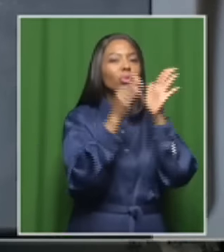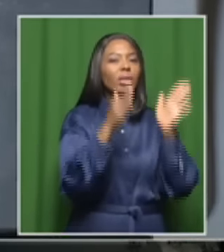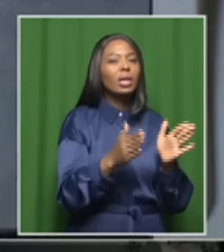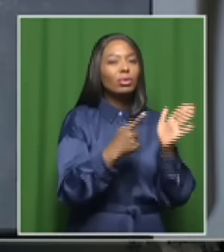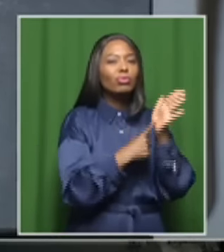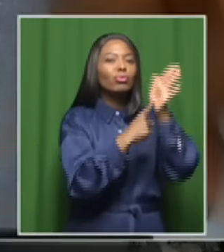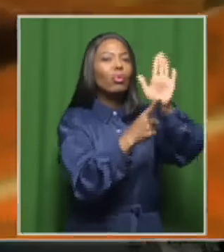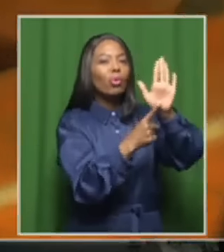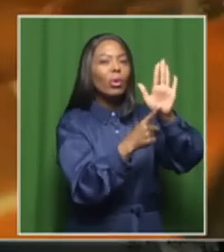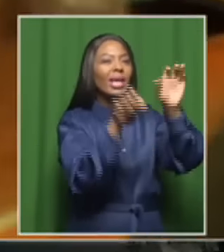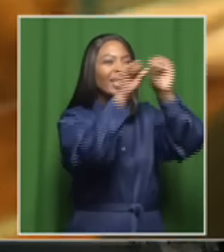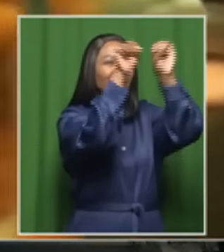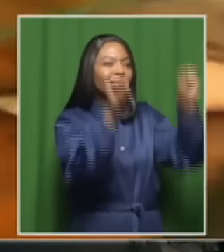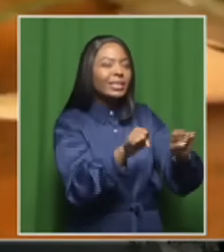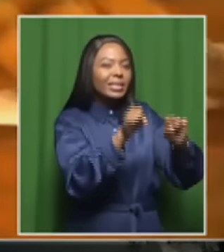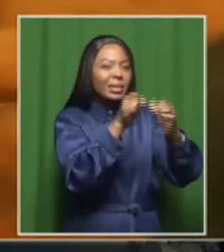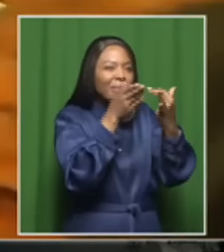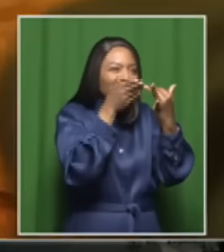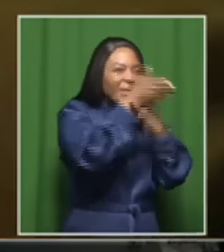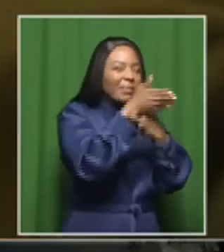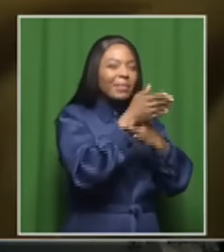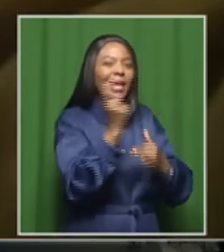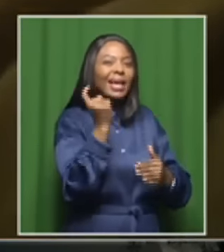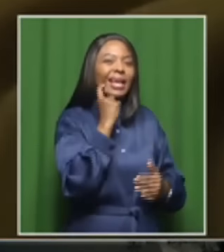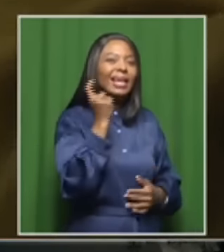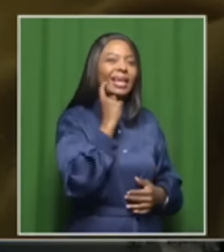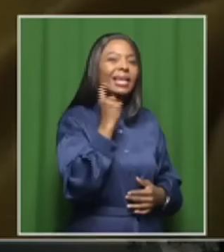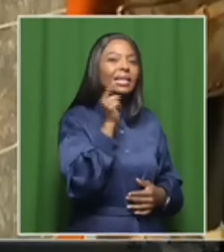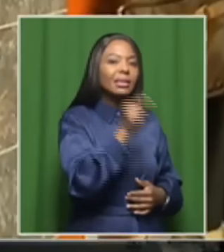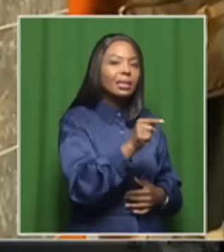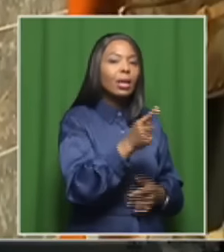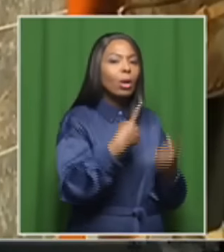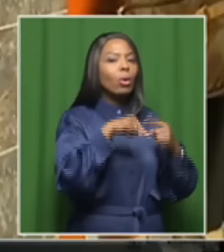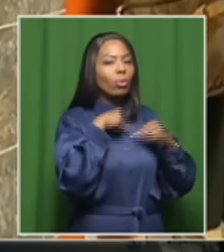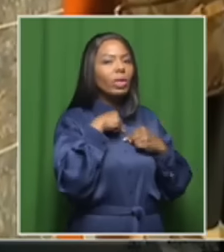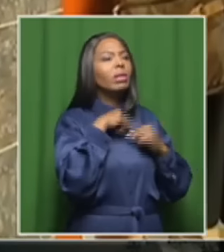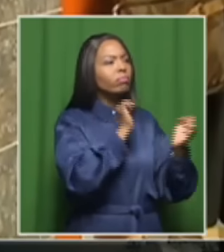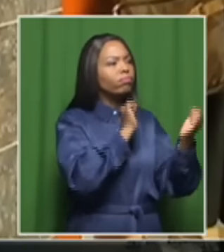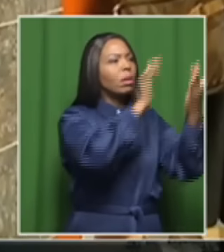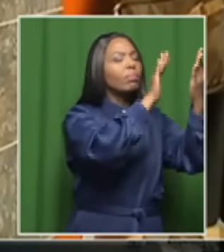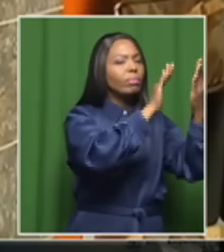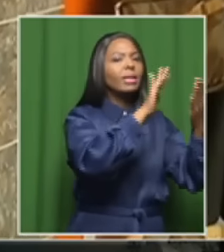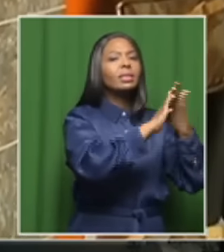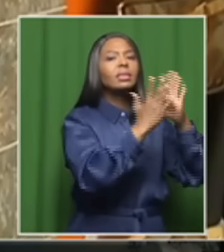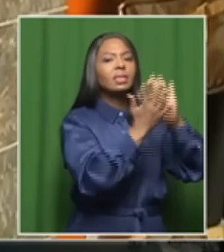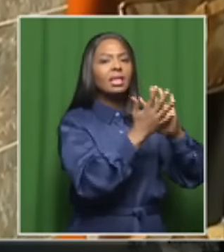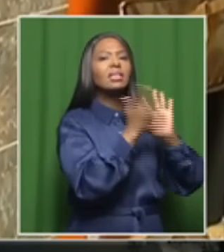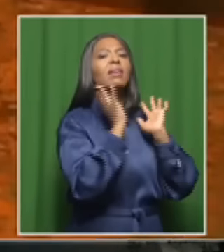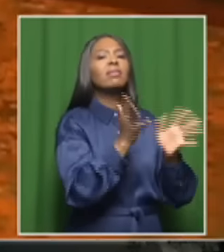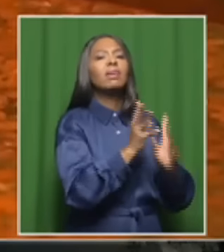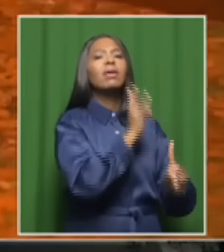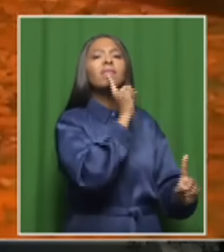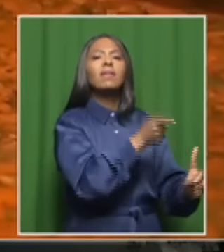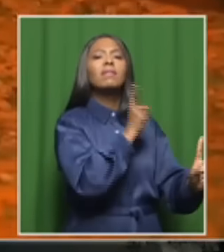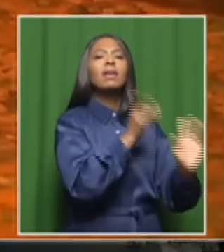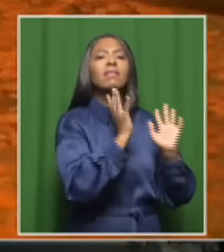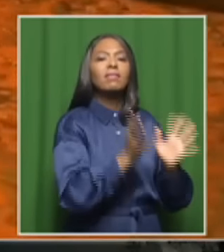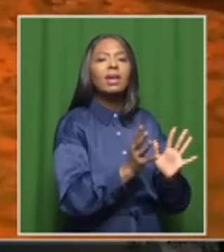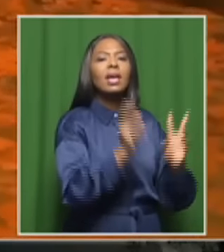students, we were on SASSA's case about the using of